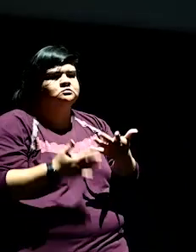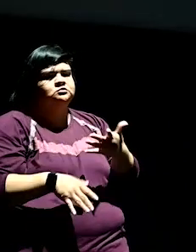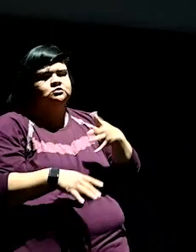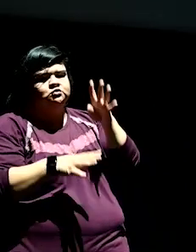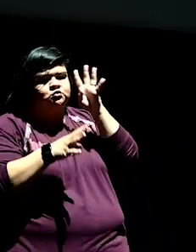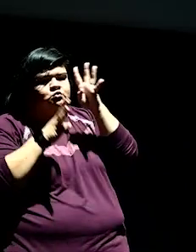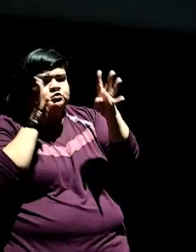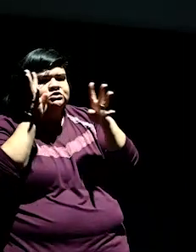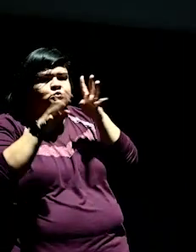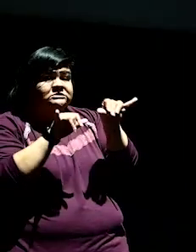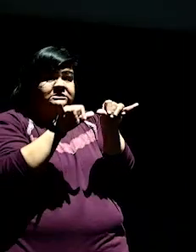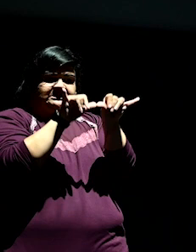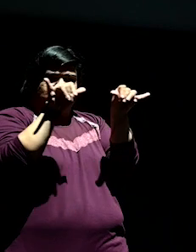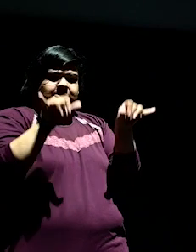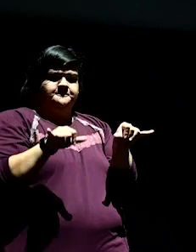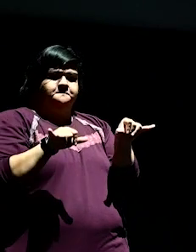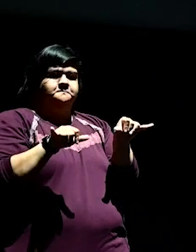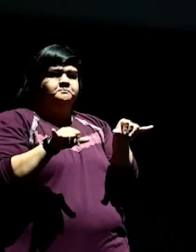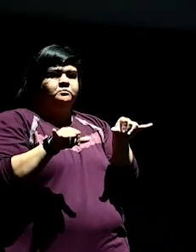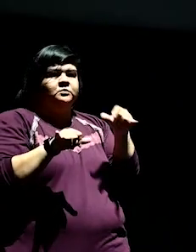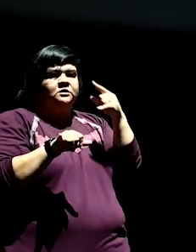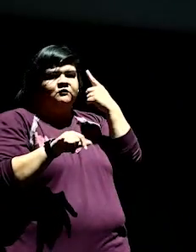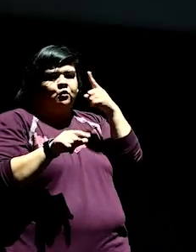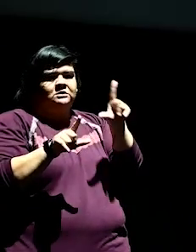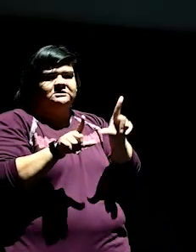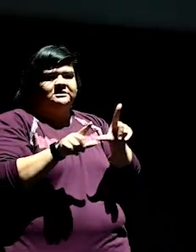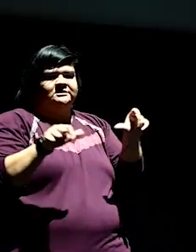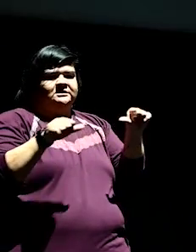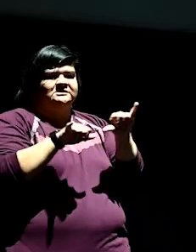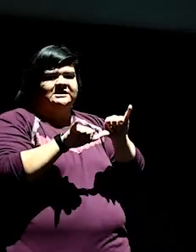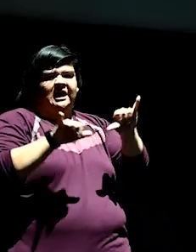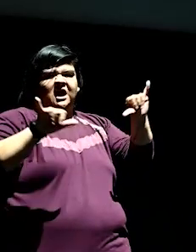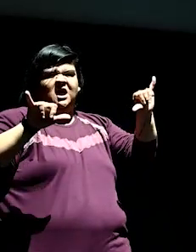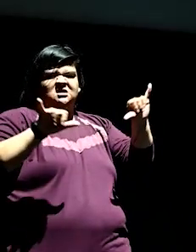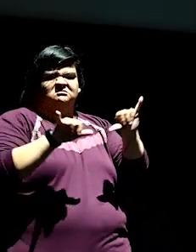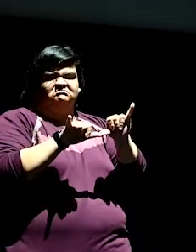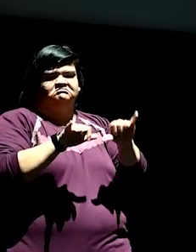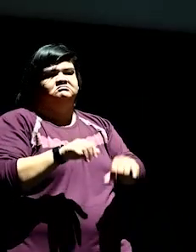creating systems for scale,